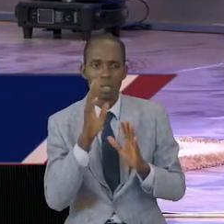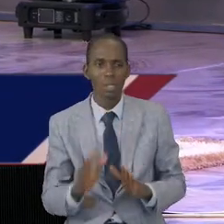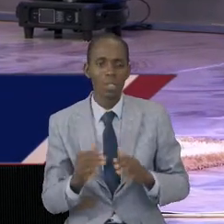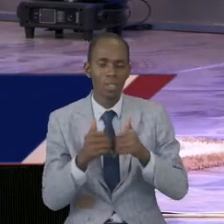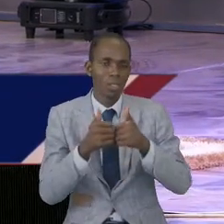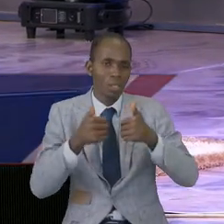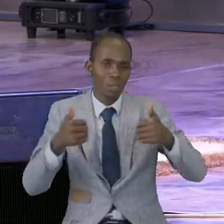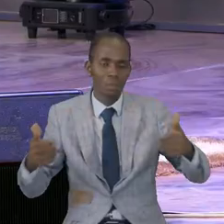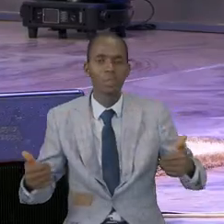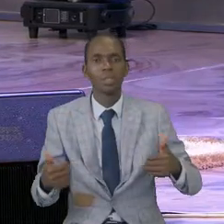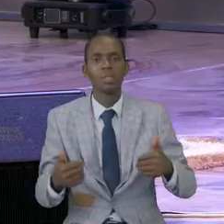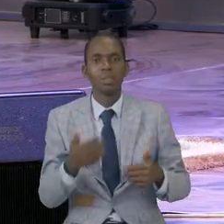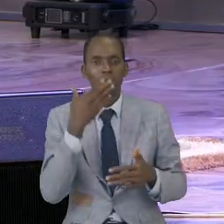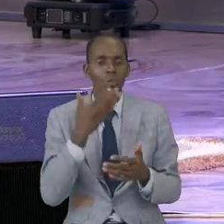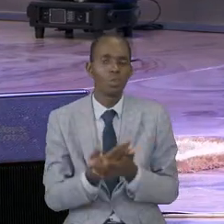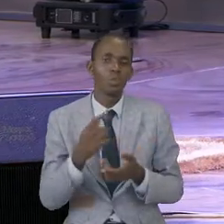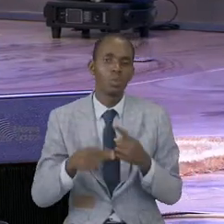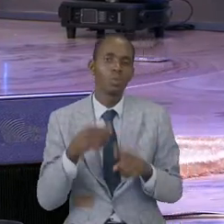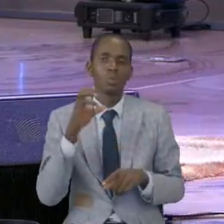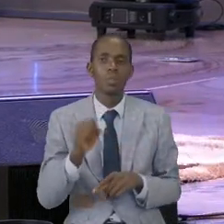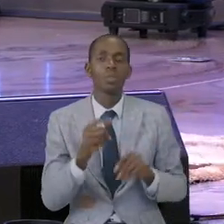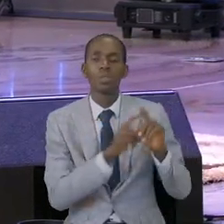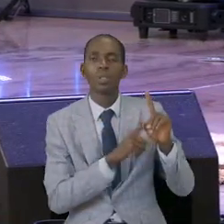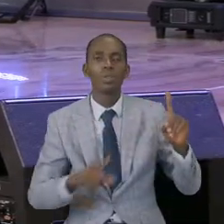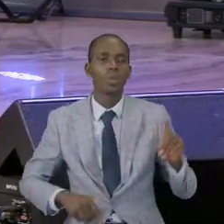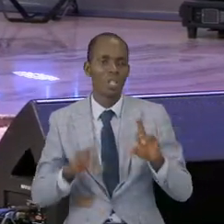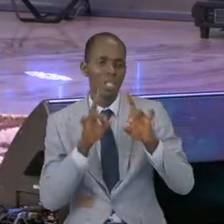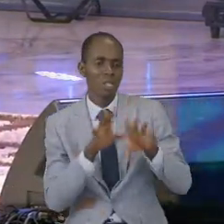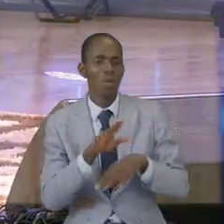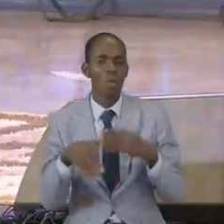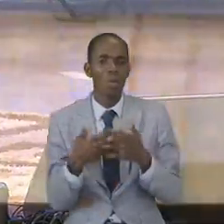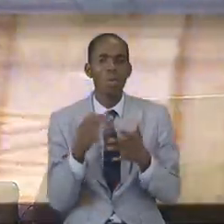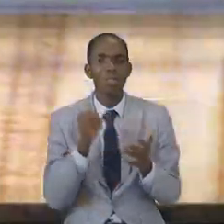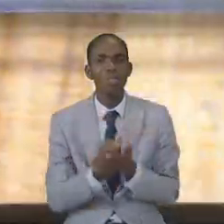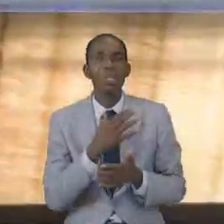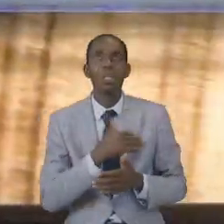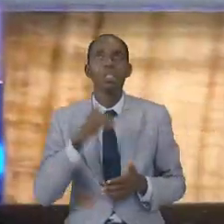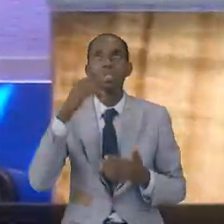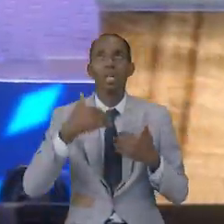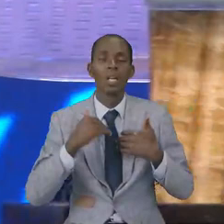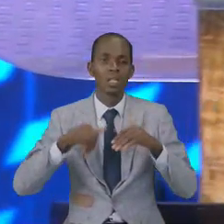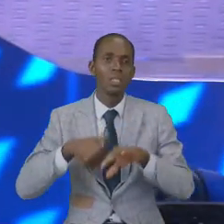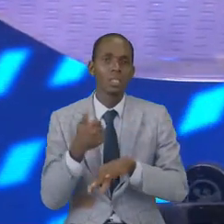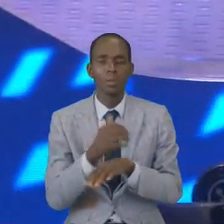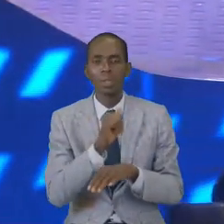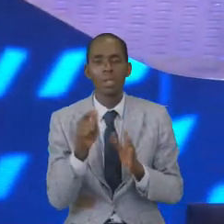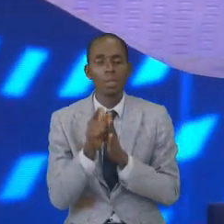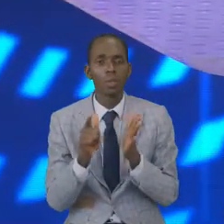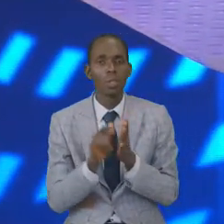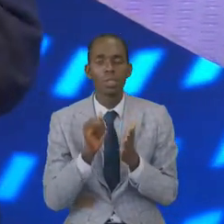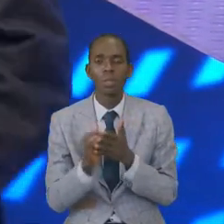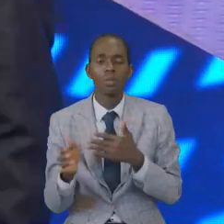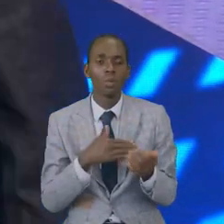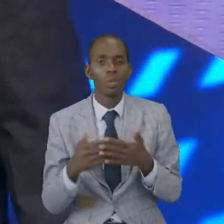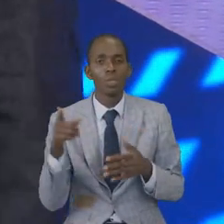separated chief friends. The Lord hates all this, and he has established a law that whatsoever you